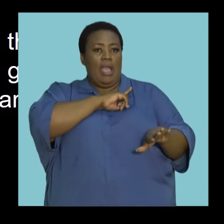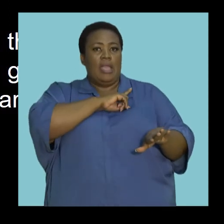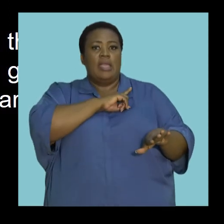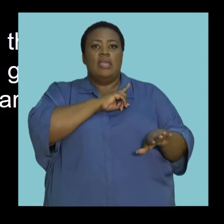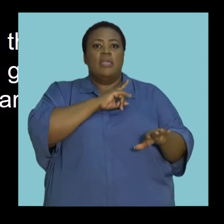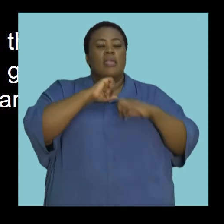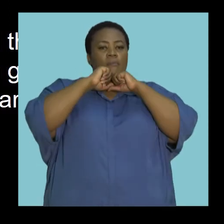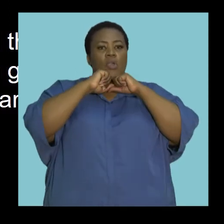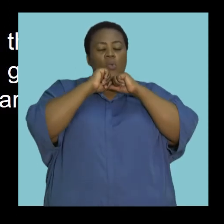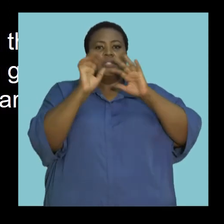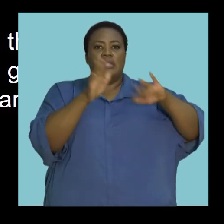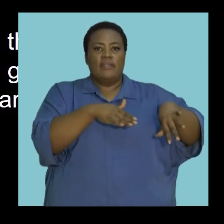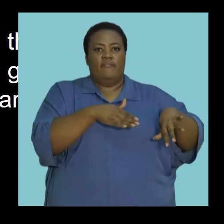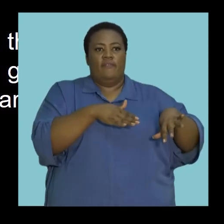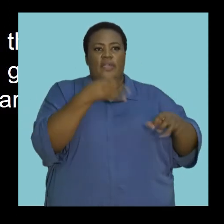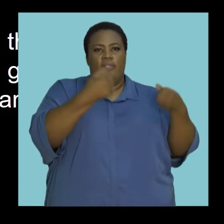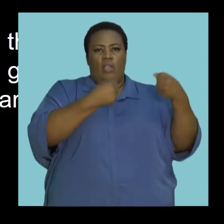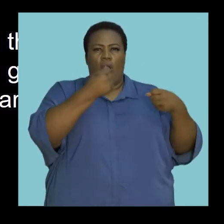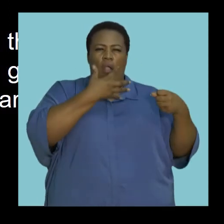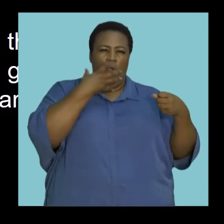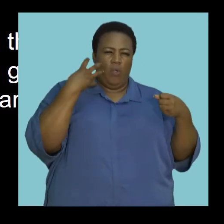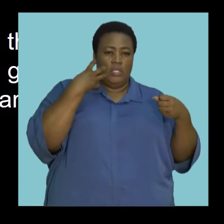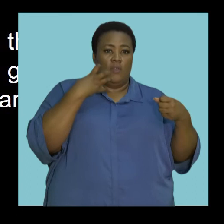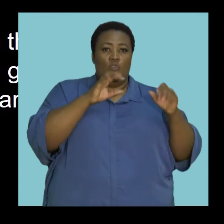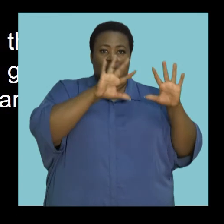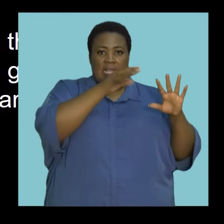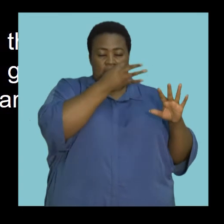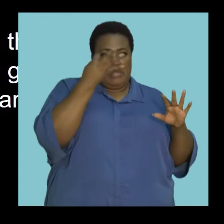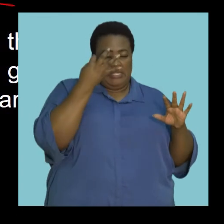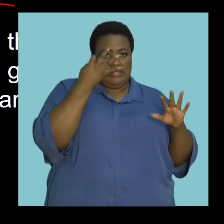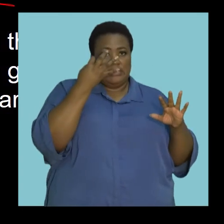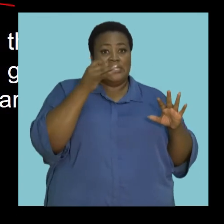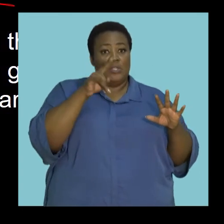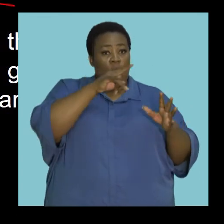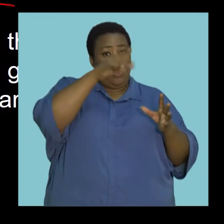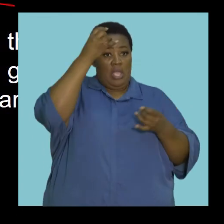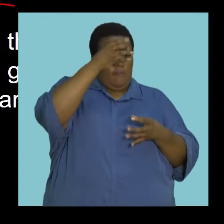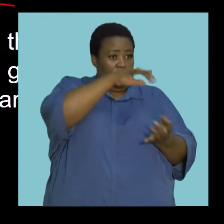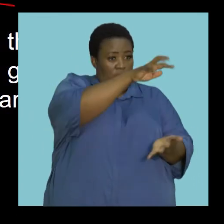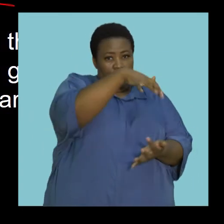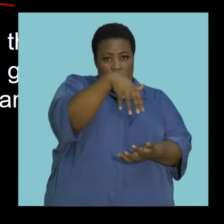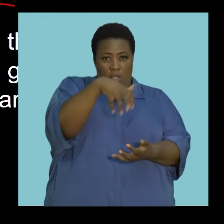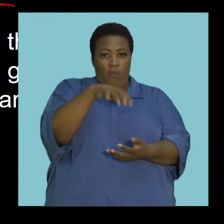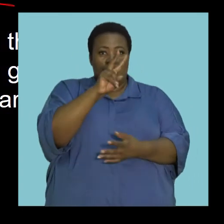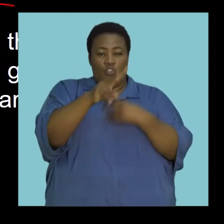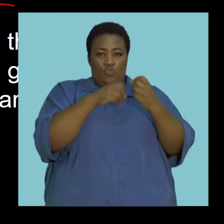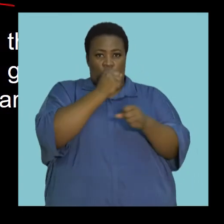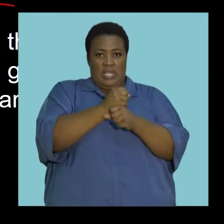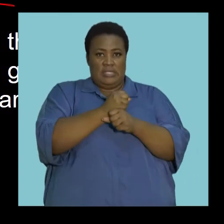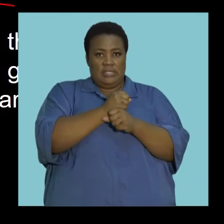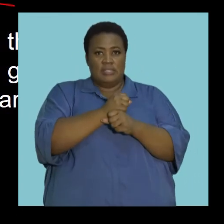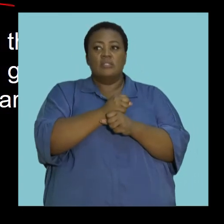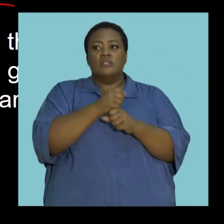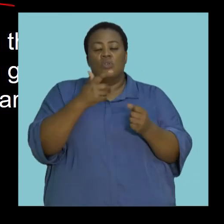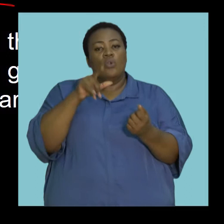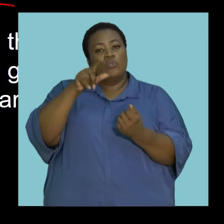car for a minimum of 10 minutes. The data was collected over a period of 2 years. Carefully study